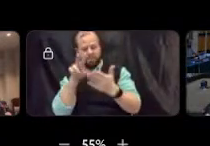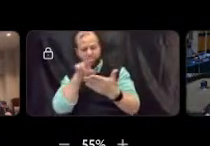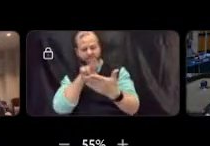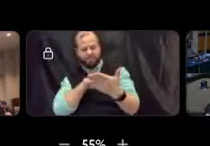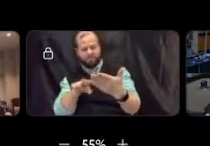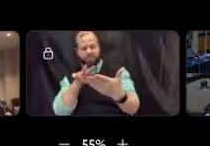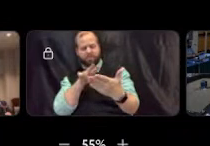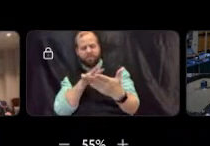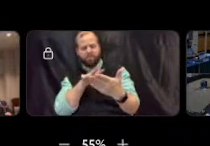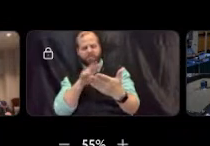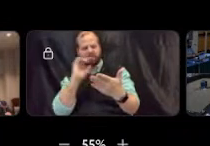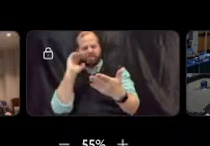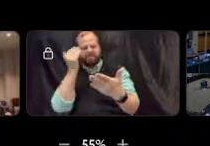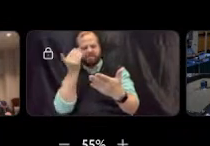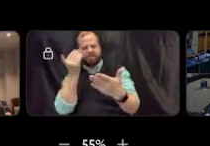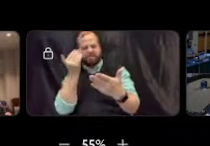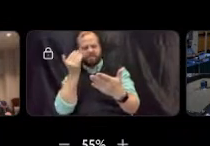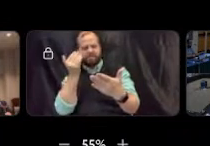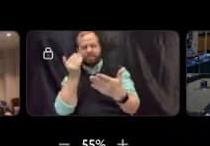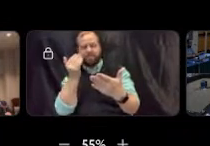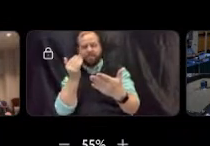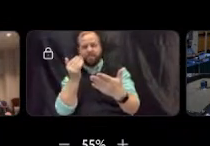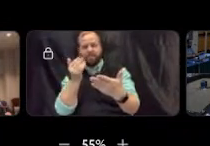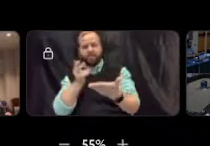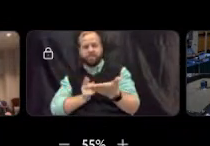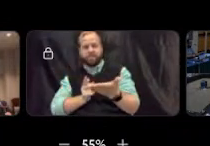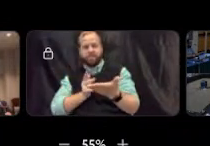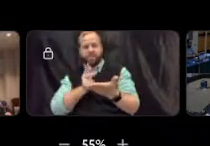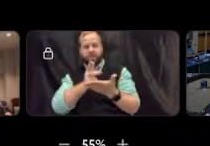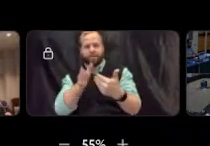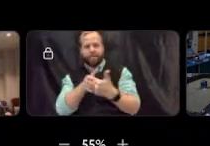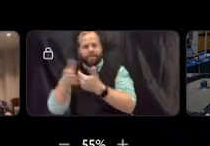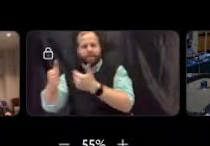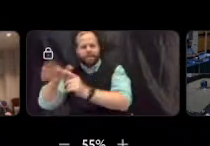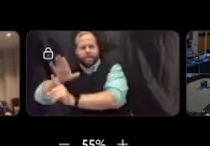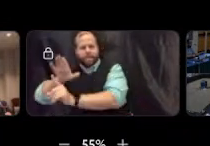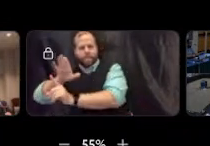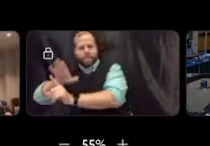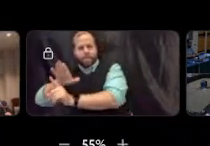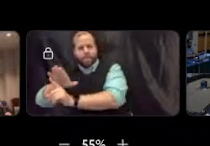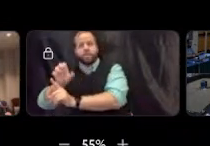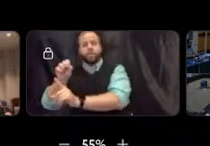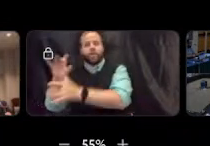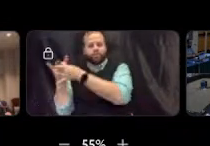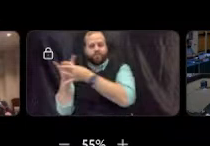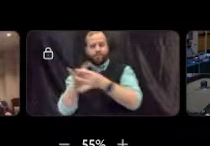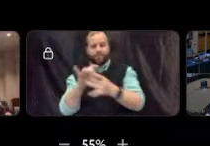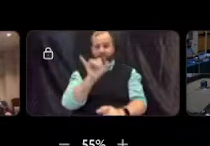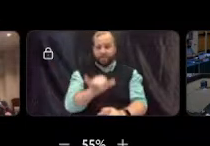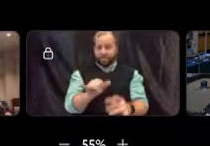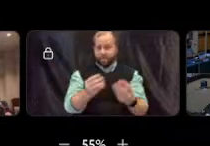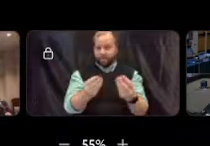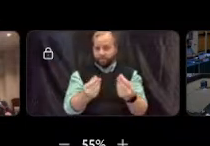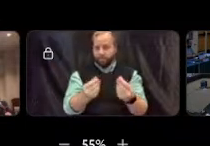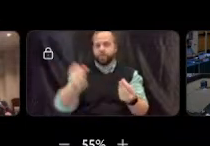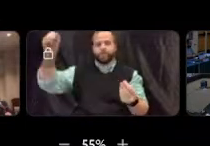area, it looked like that driveway belonged to the neighbors. So that belongs to that property. Correct,